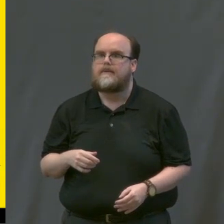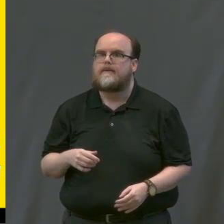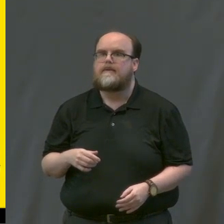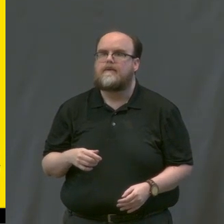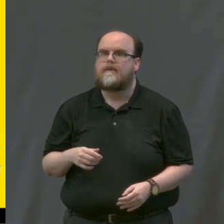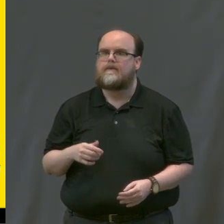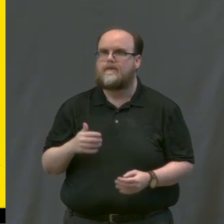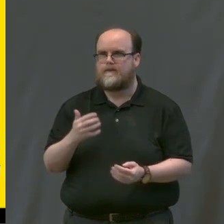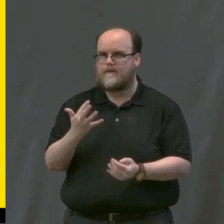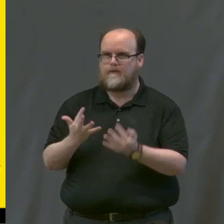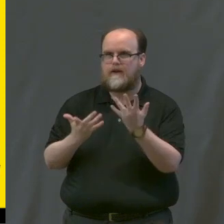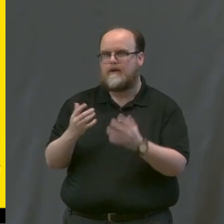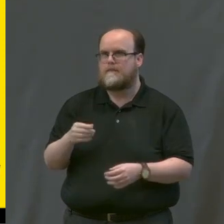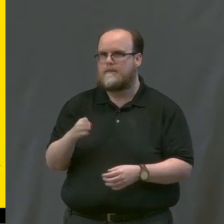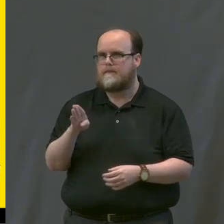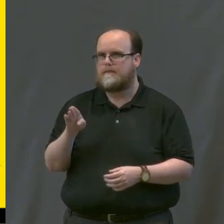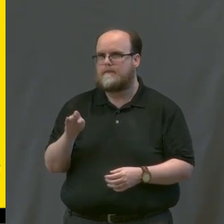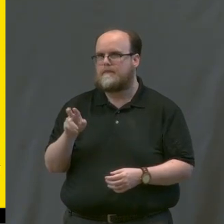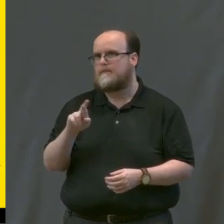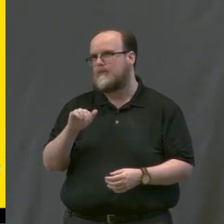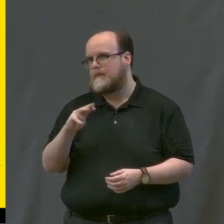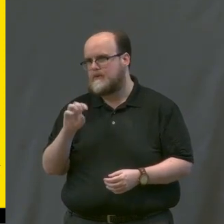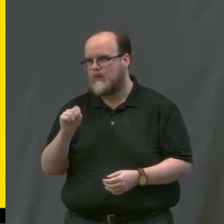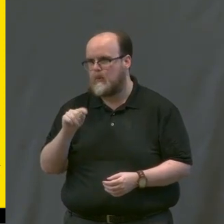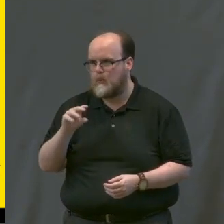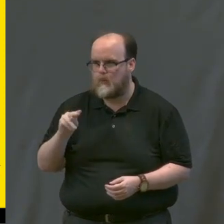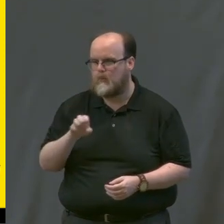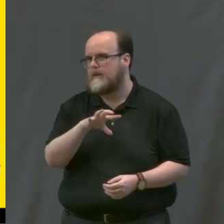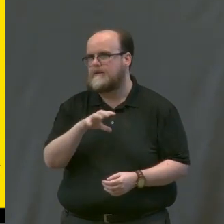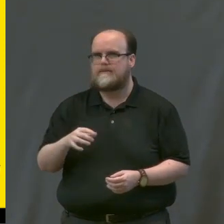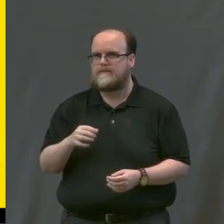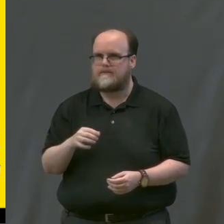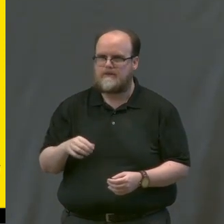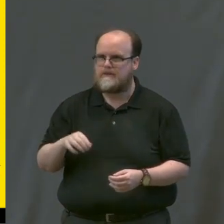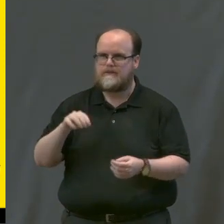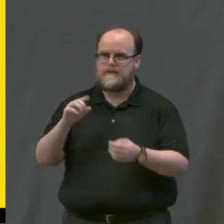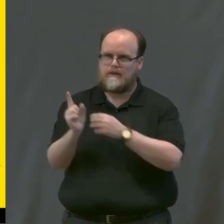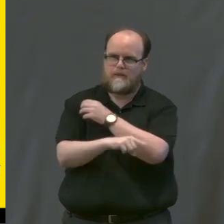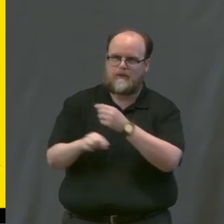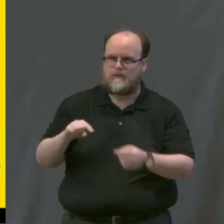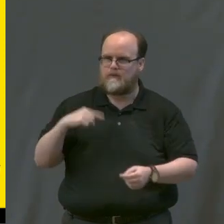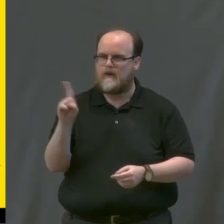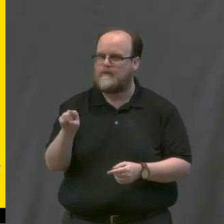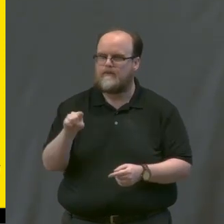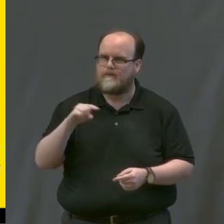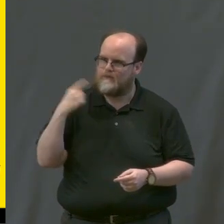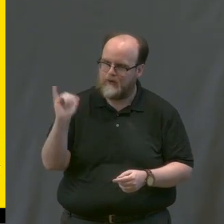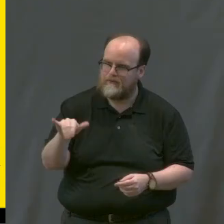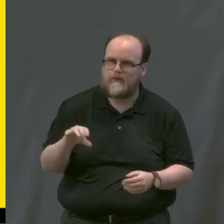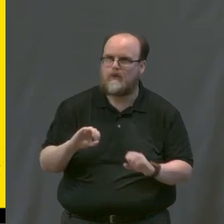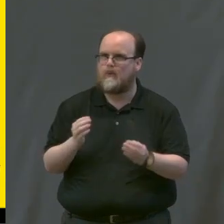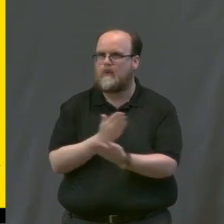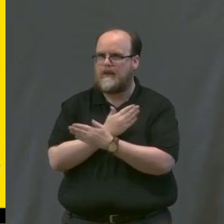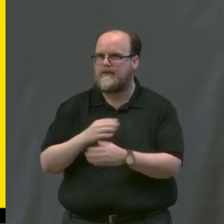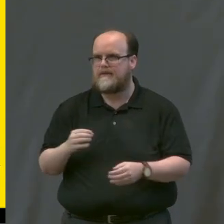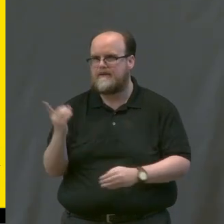fire and brimstone, torment ascends forever and ever, verse 11. No rest day or night, he